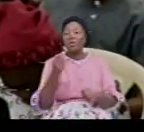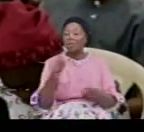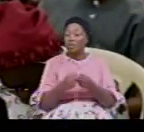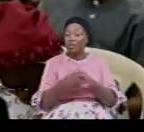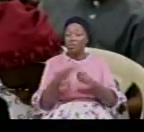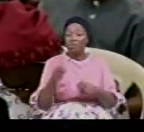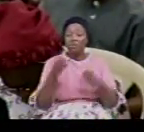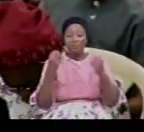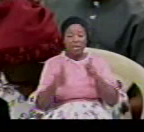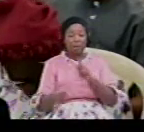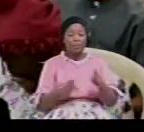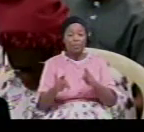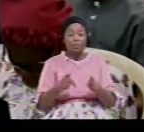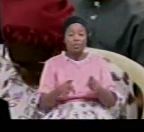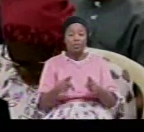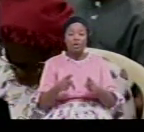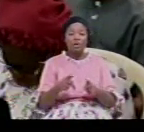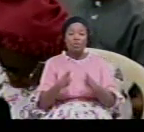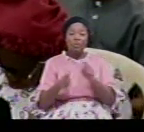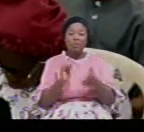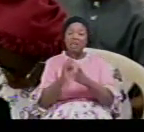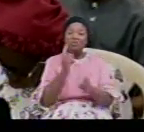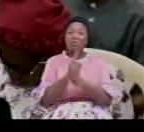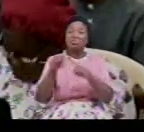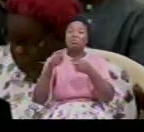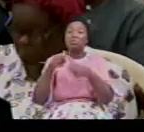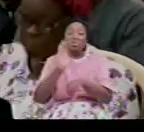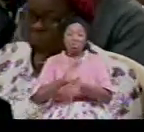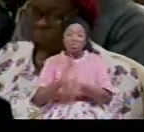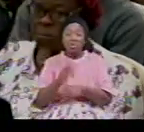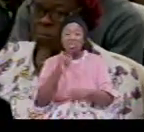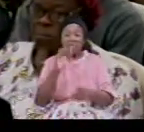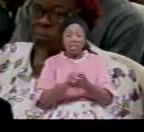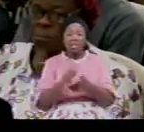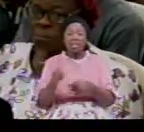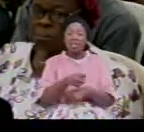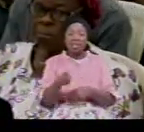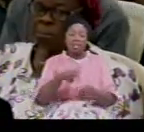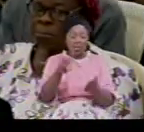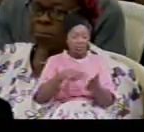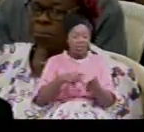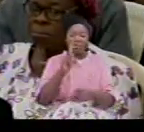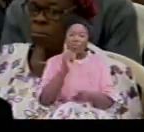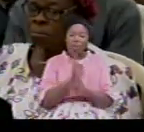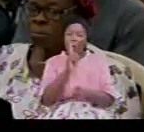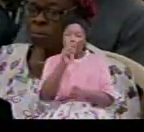people, churchgoers, is that they read one verse, they don't read